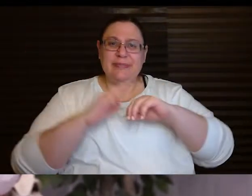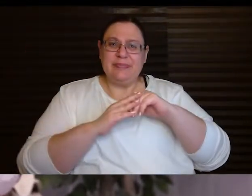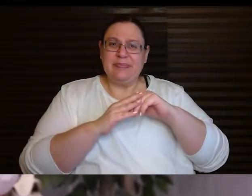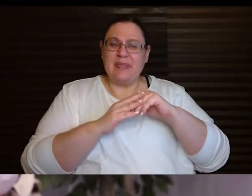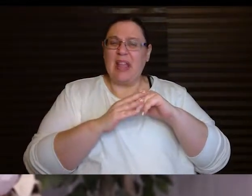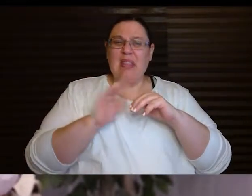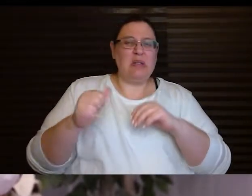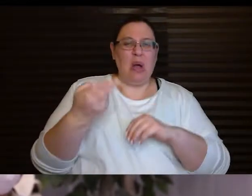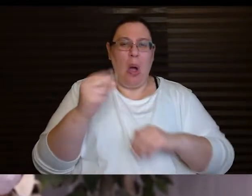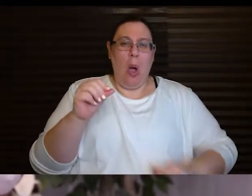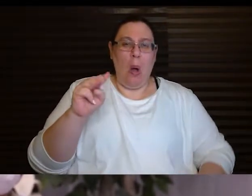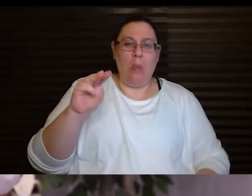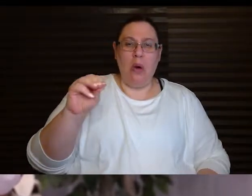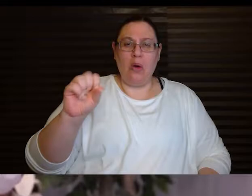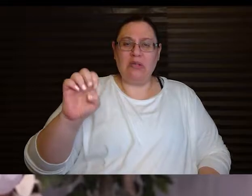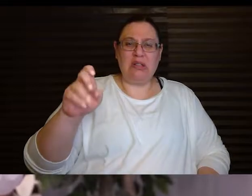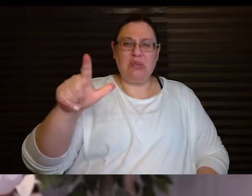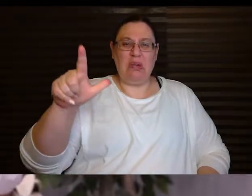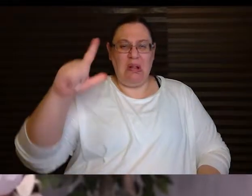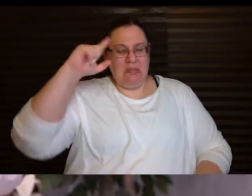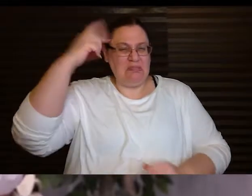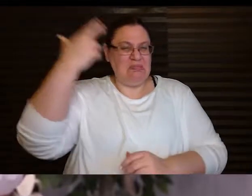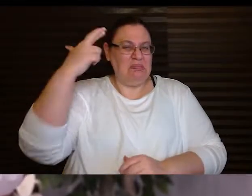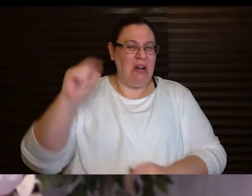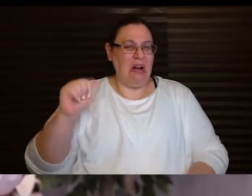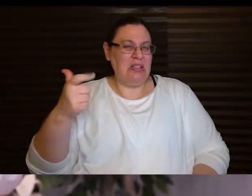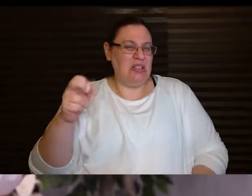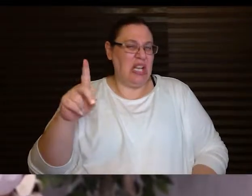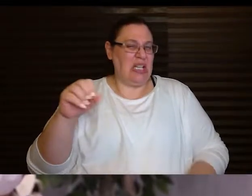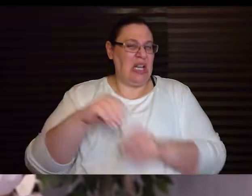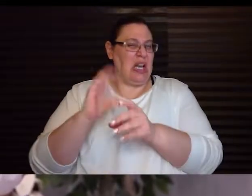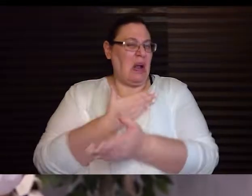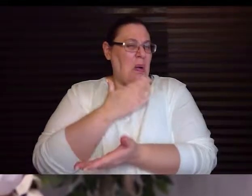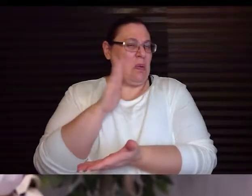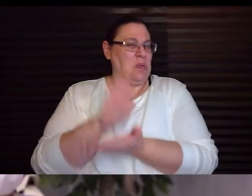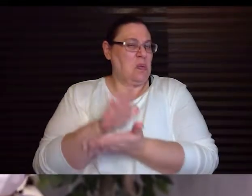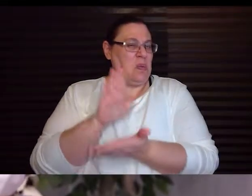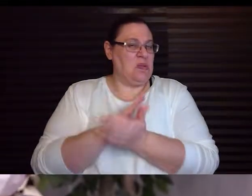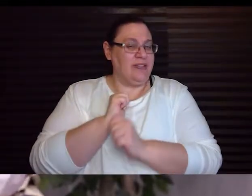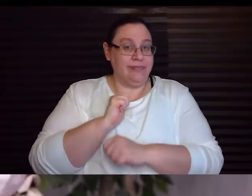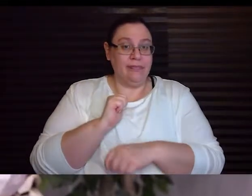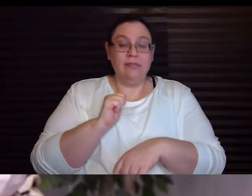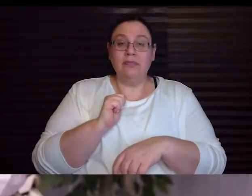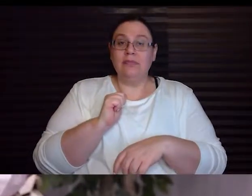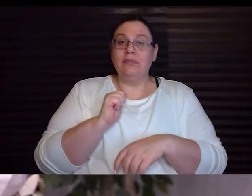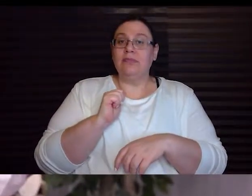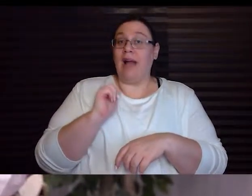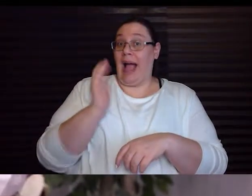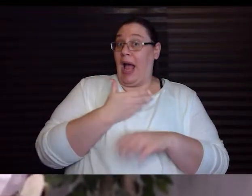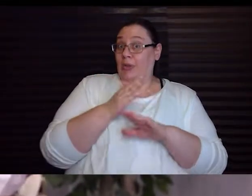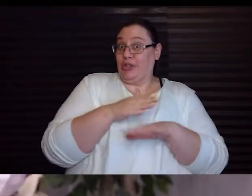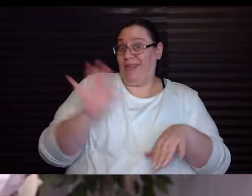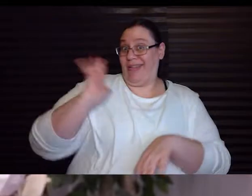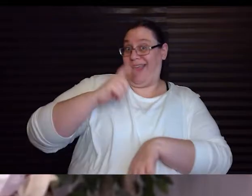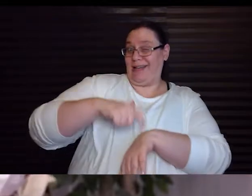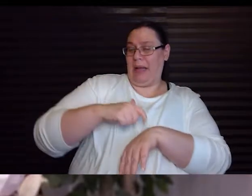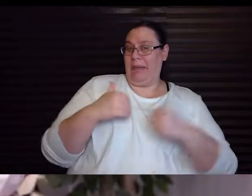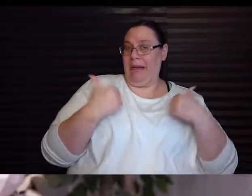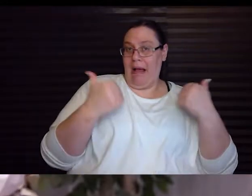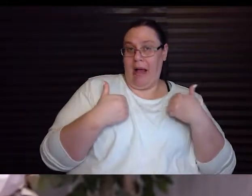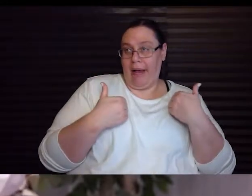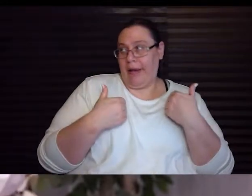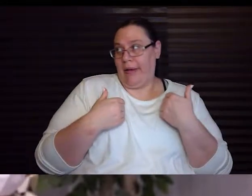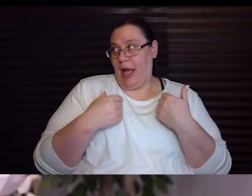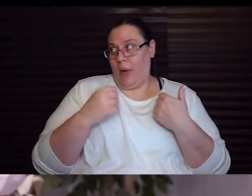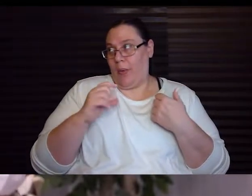They're advancing a homosexual agenda in our public schools. Our kids were little at the time, but we did